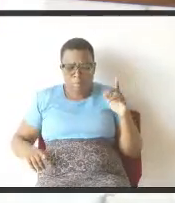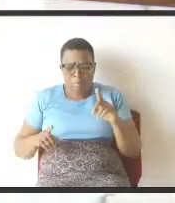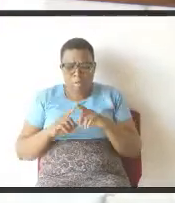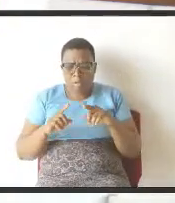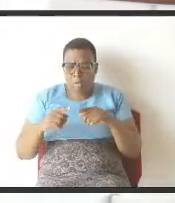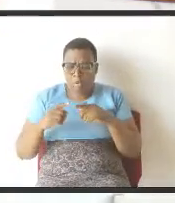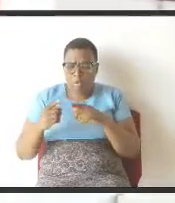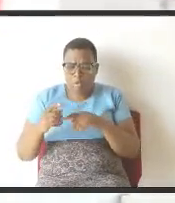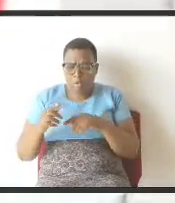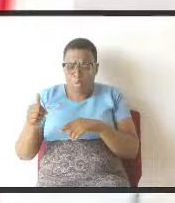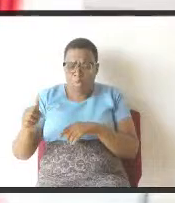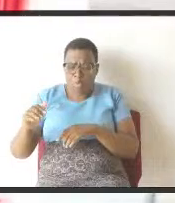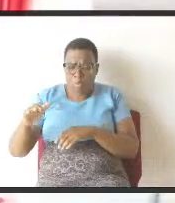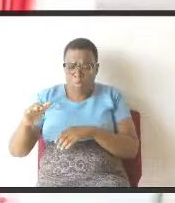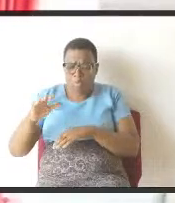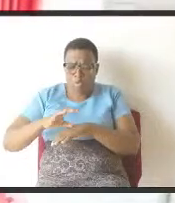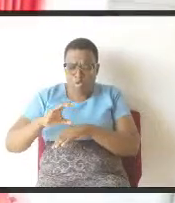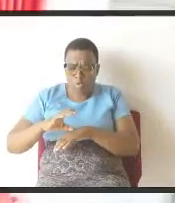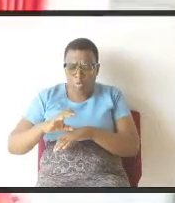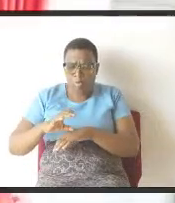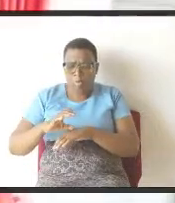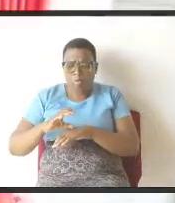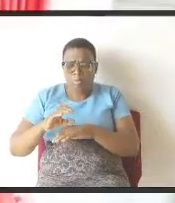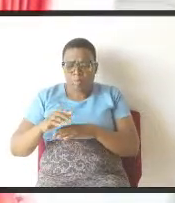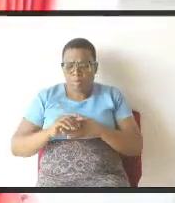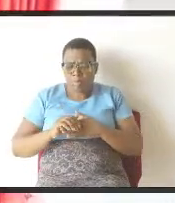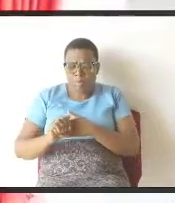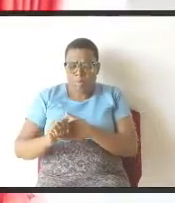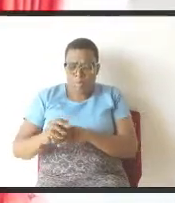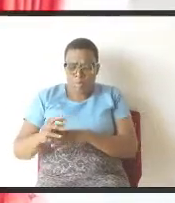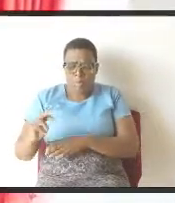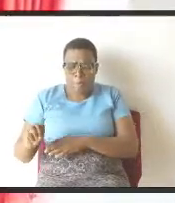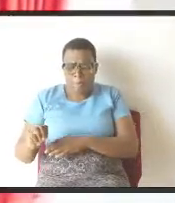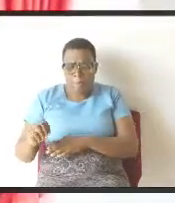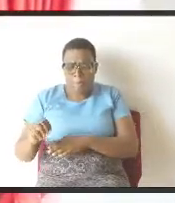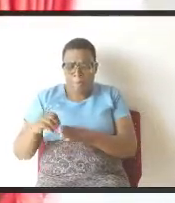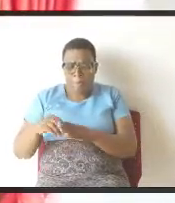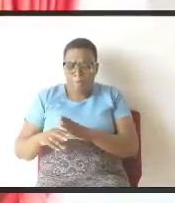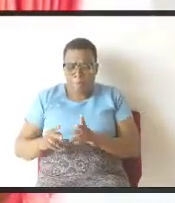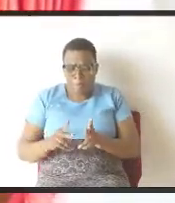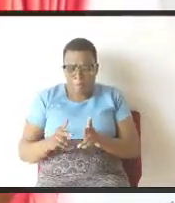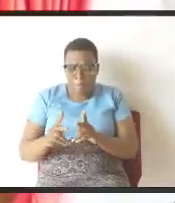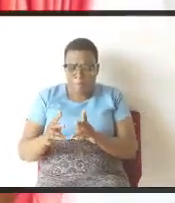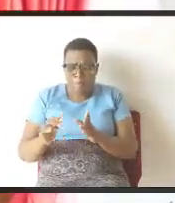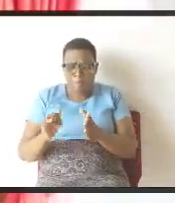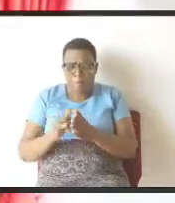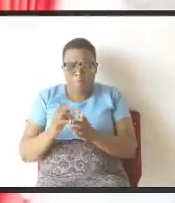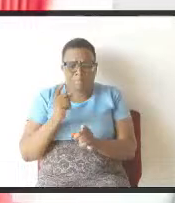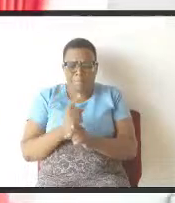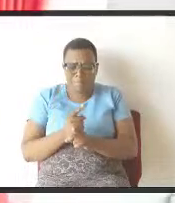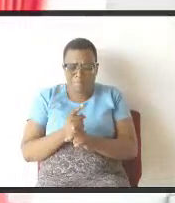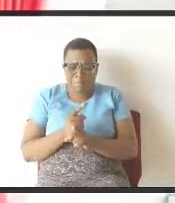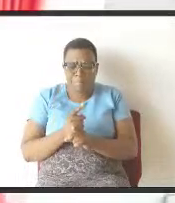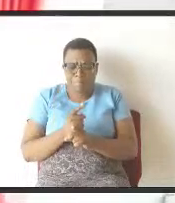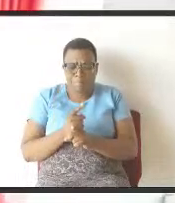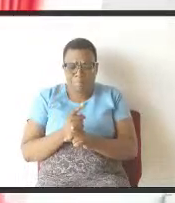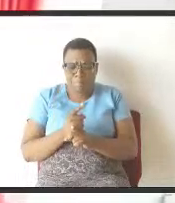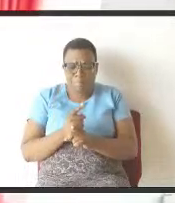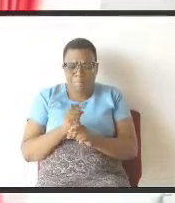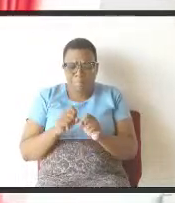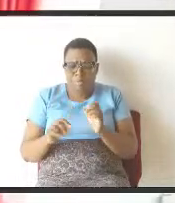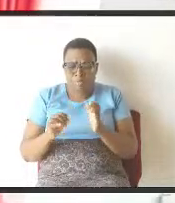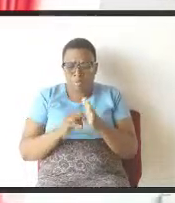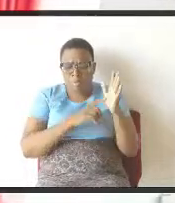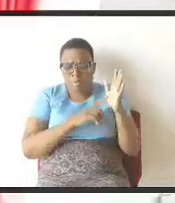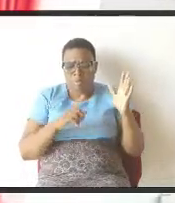to Children's Church, that you will lead them in a path that is right. So that, Lord,